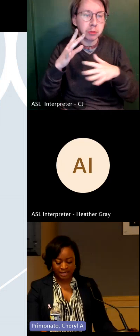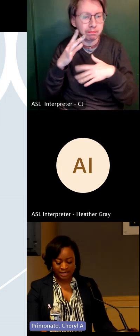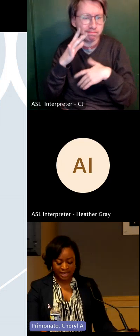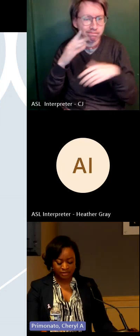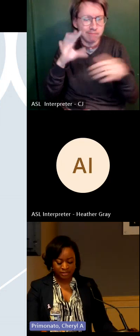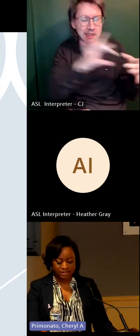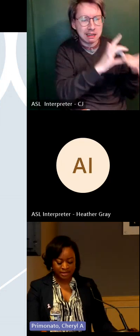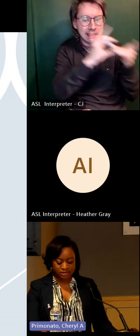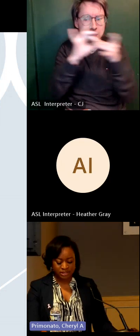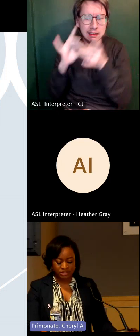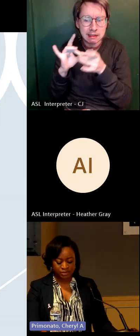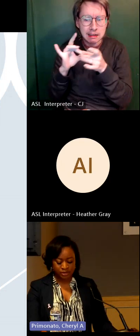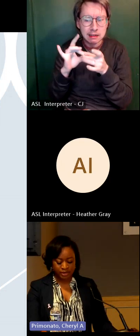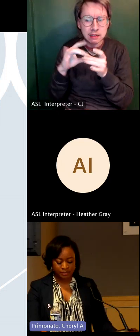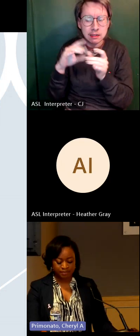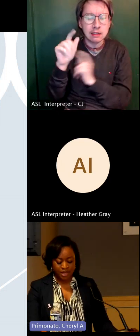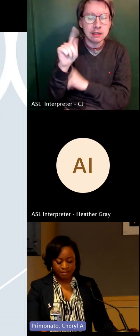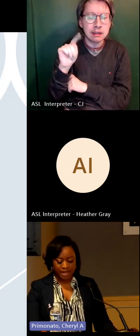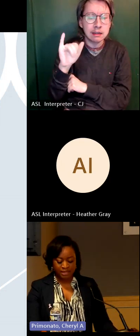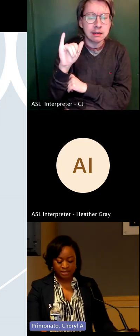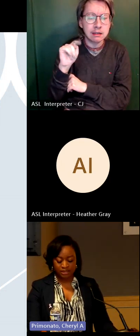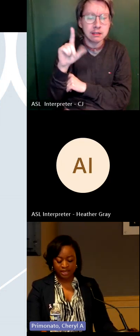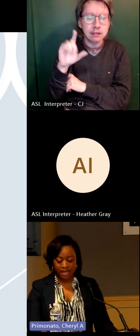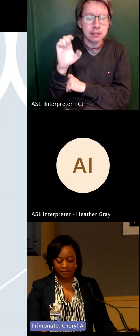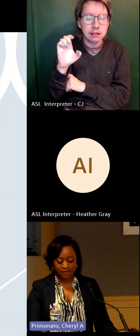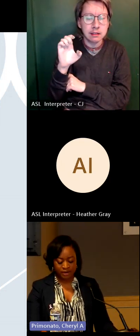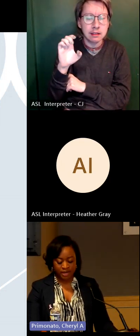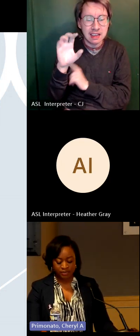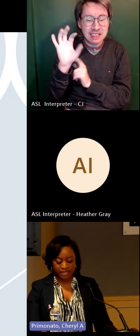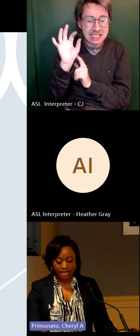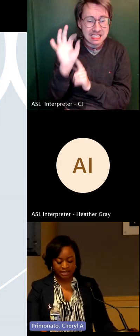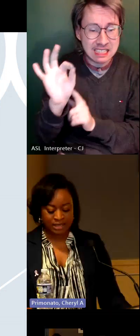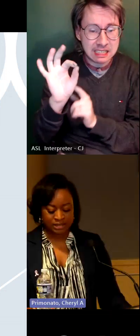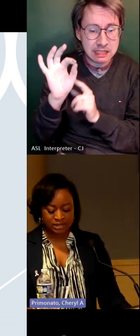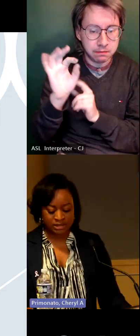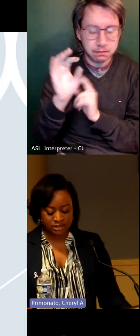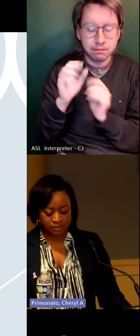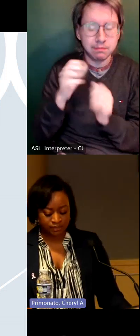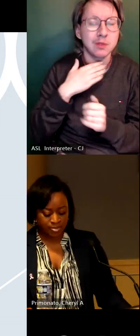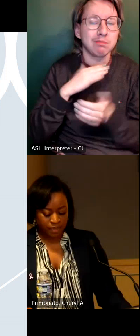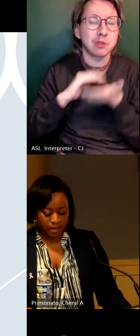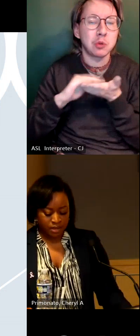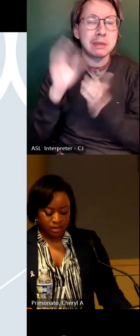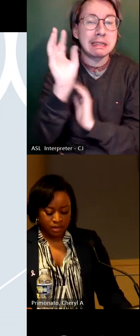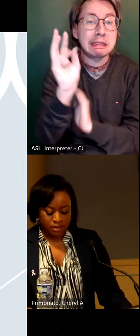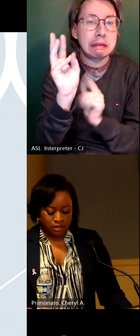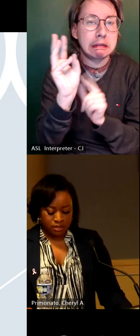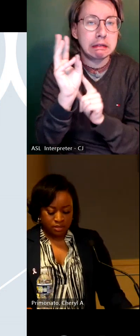Authority of Allegheny County's Title VI program by conducting a fair equity analysis.